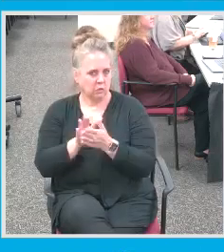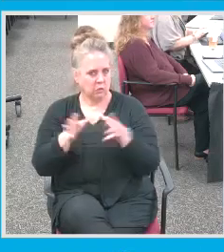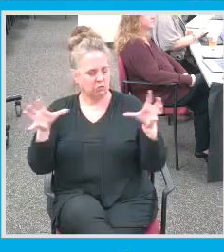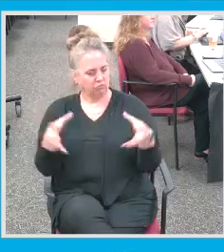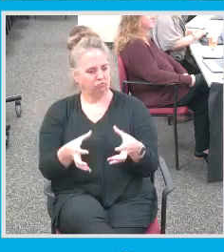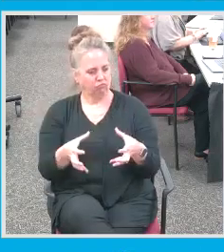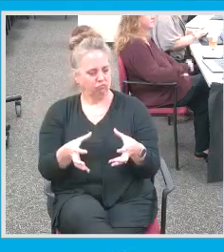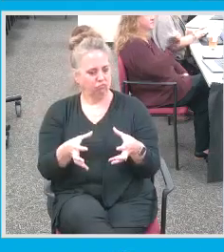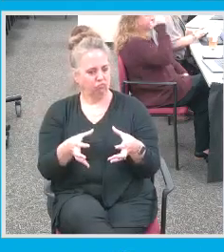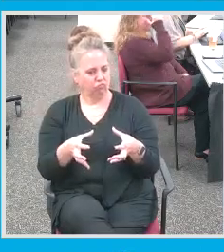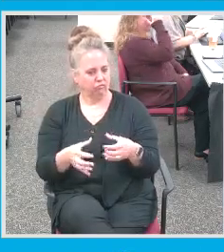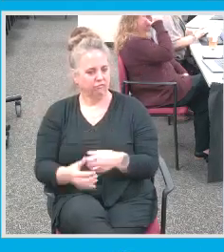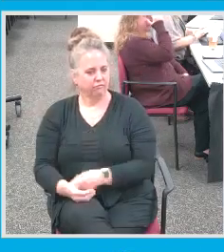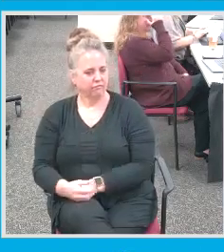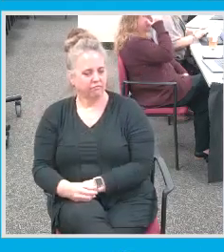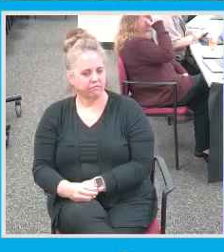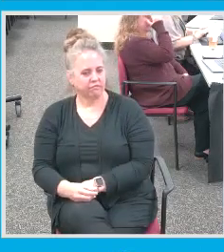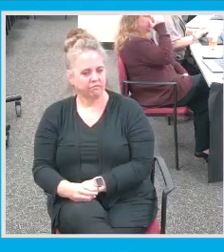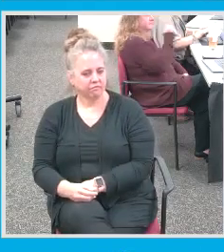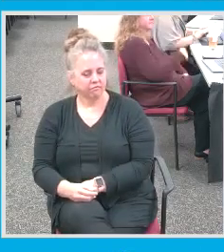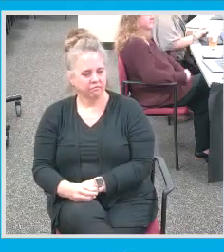get educated on how